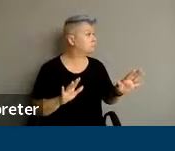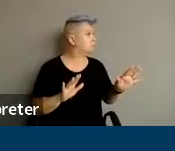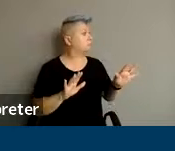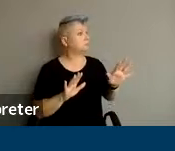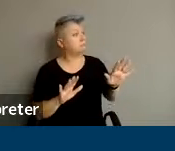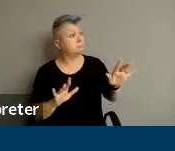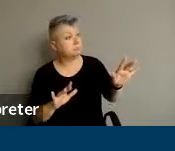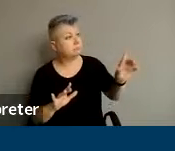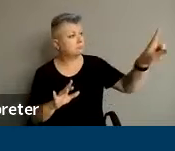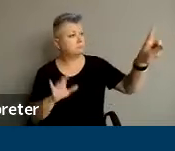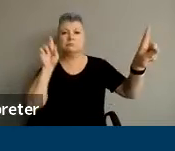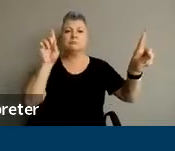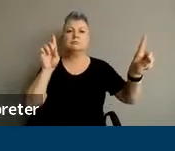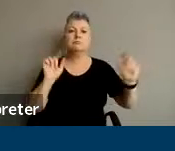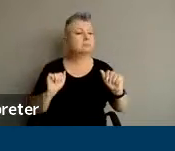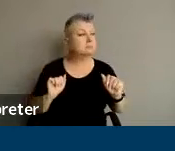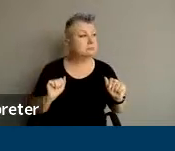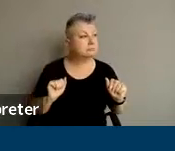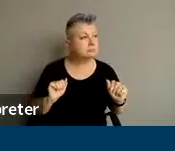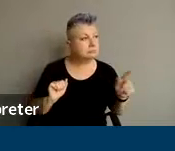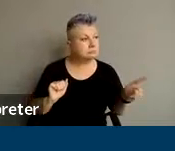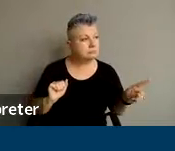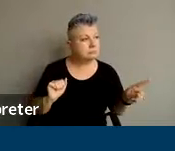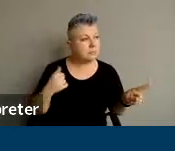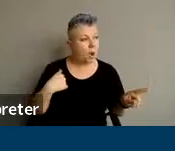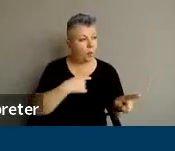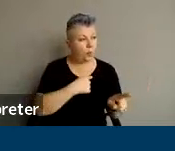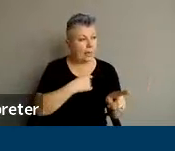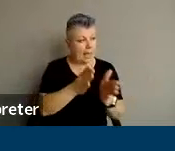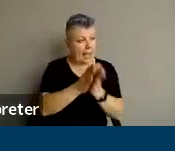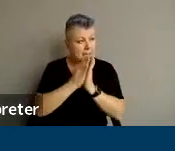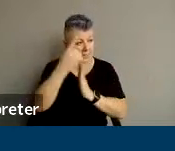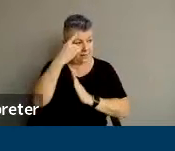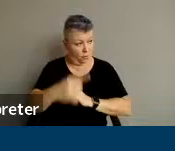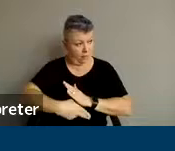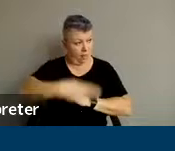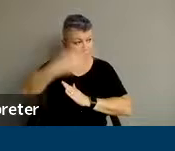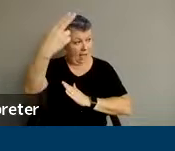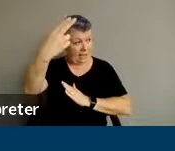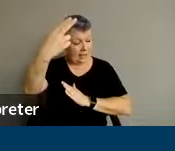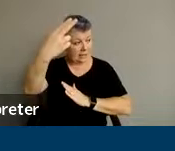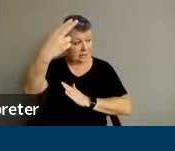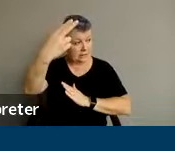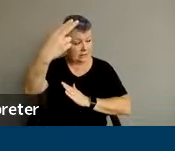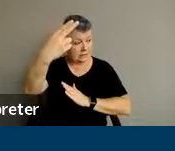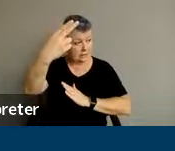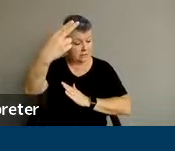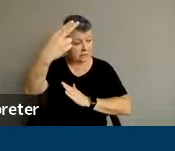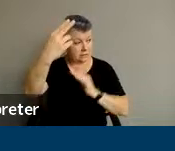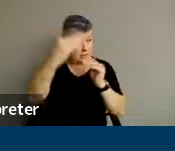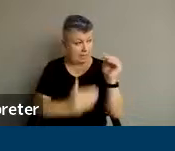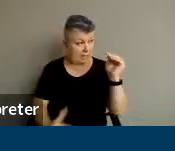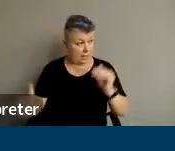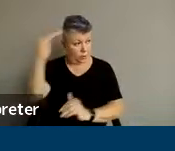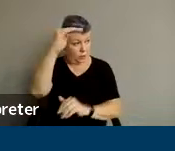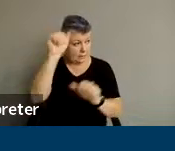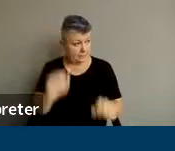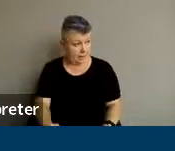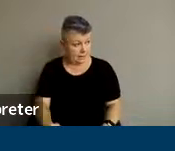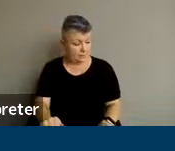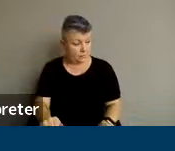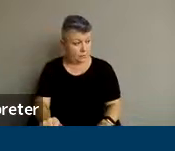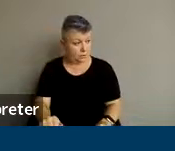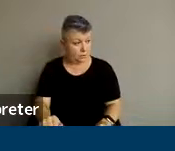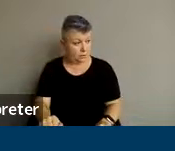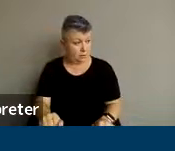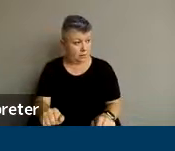well, Just stated very bluntly, are we asking for the highest increase that we can ask for, given the current home valuations